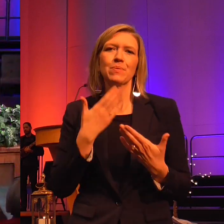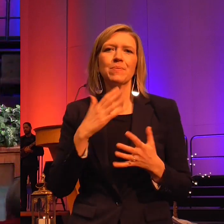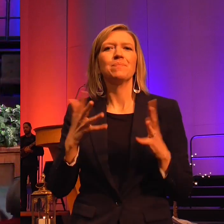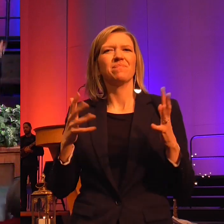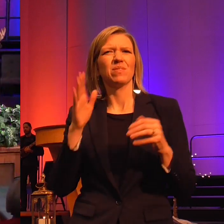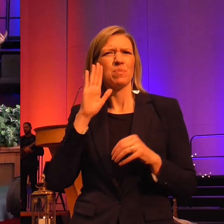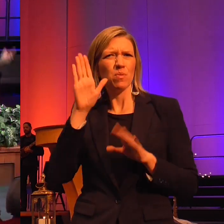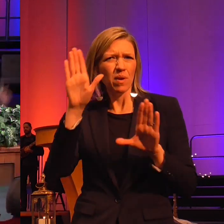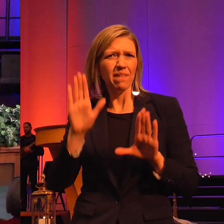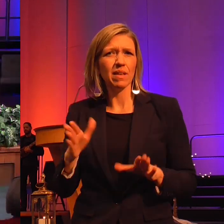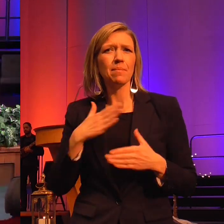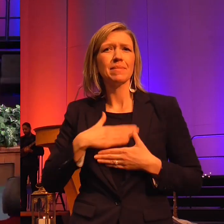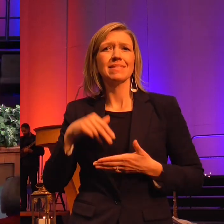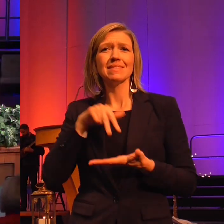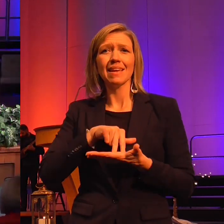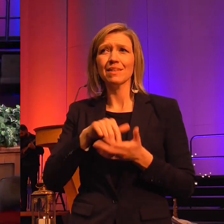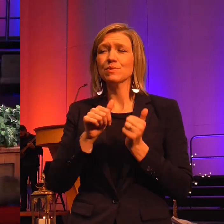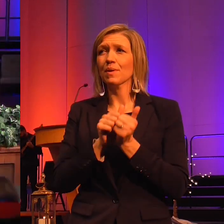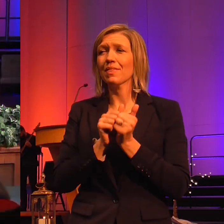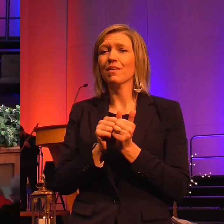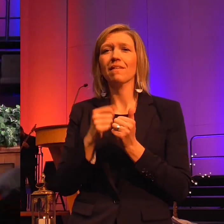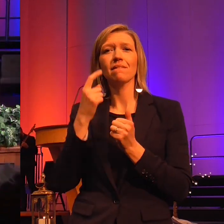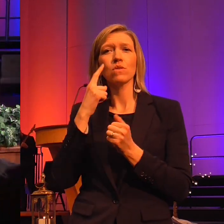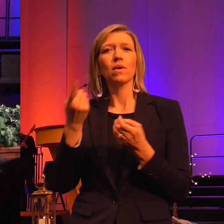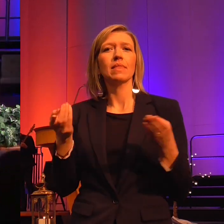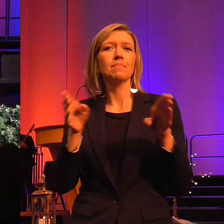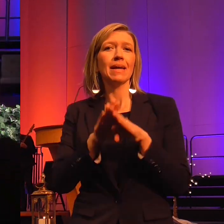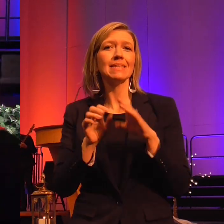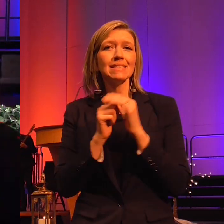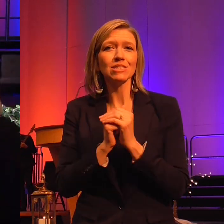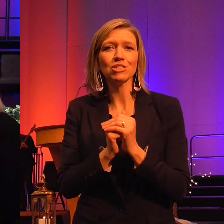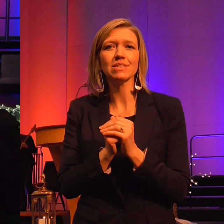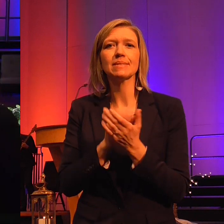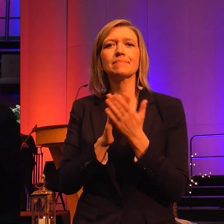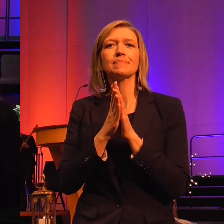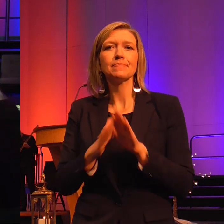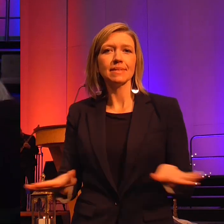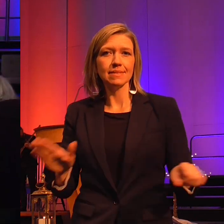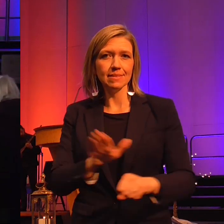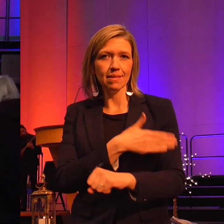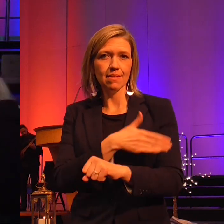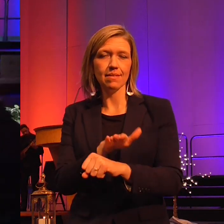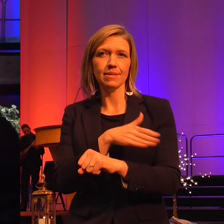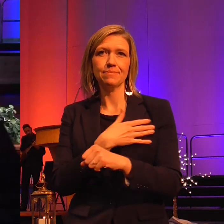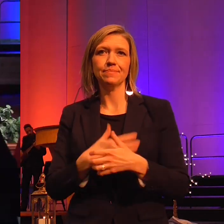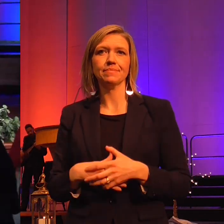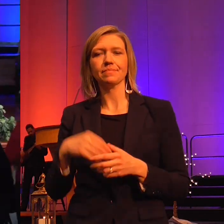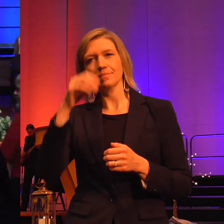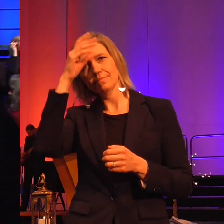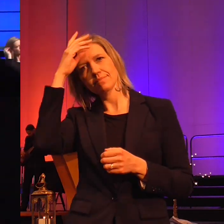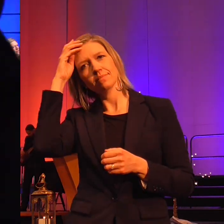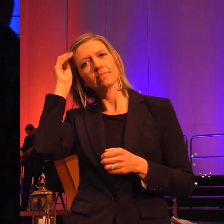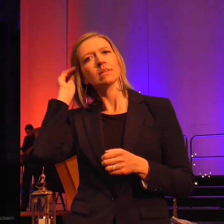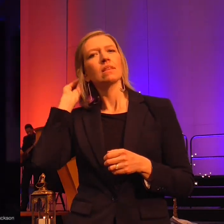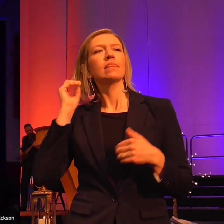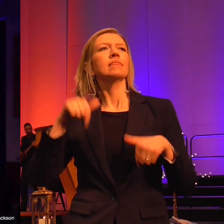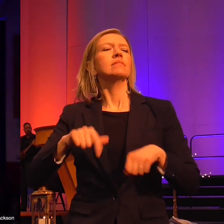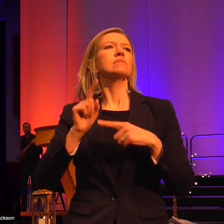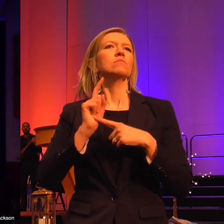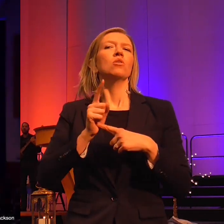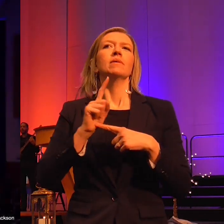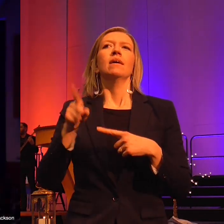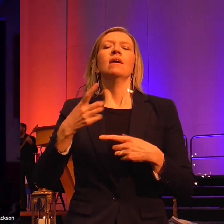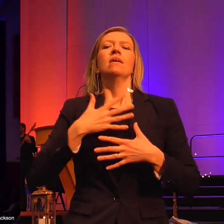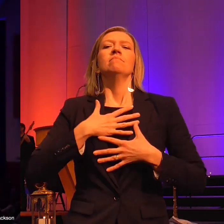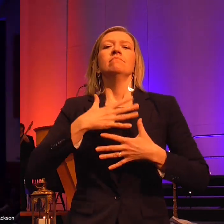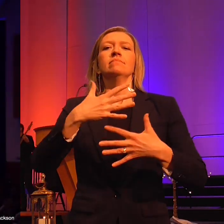wonderful. Please stand with us for the benediction and the peace song. We just take this moment to breathe into this life that we